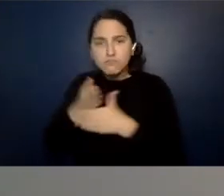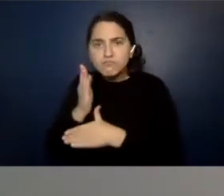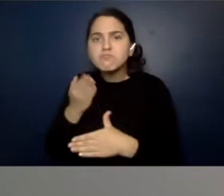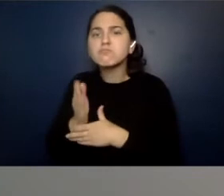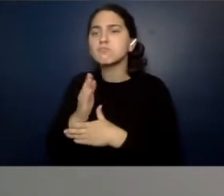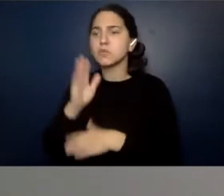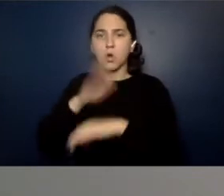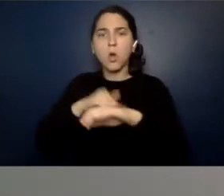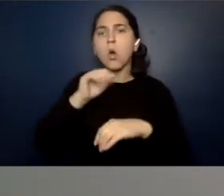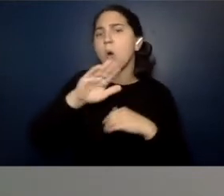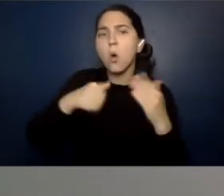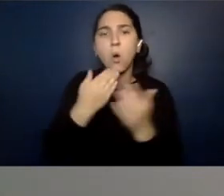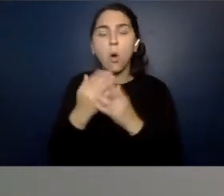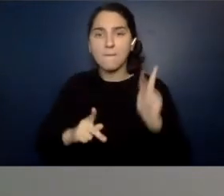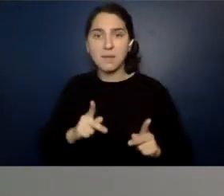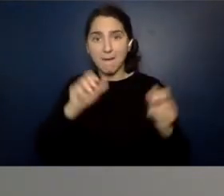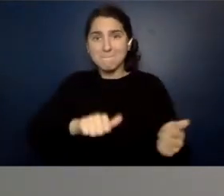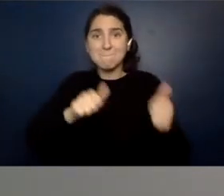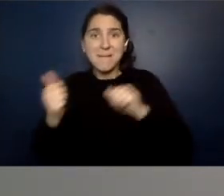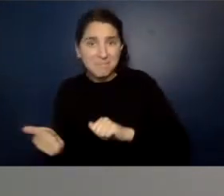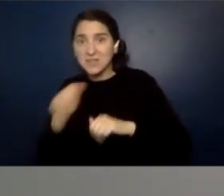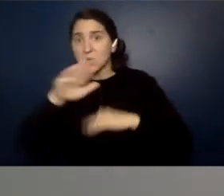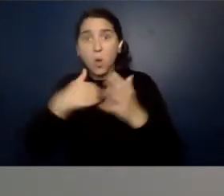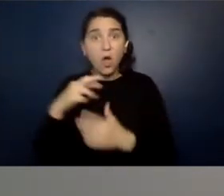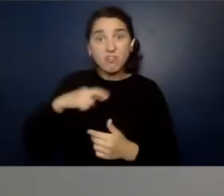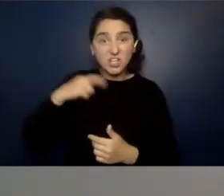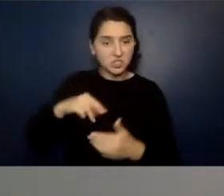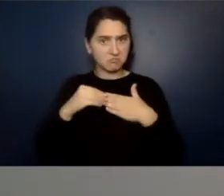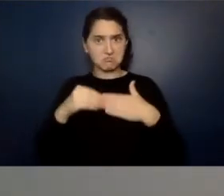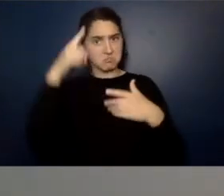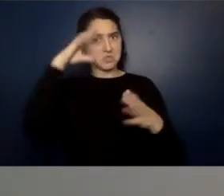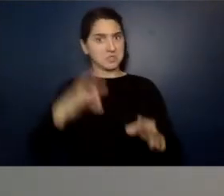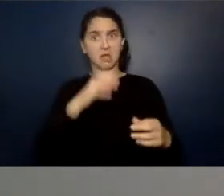to scriptural principles and other phrases used